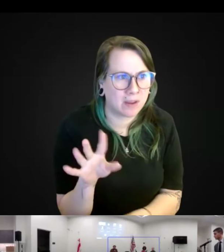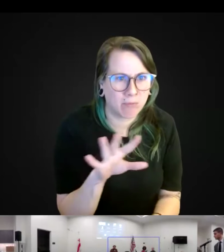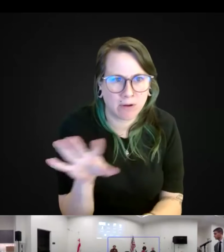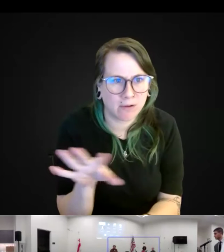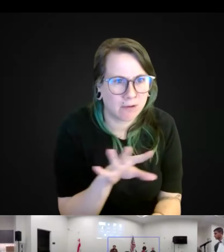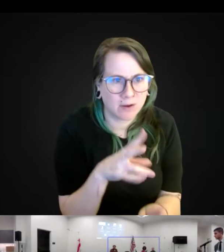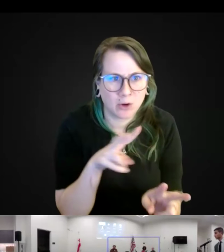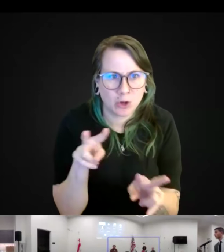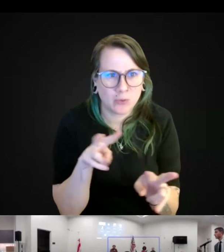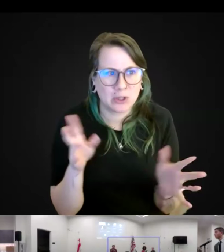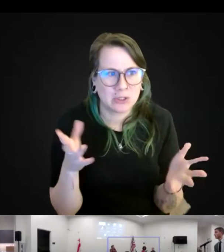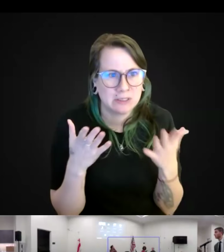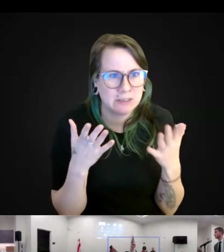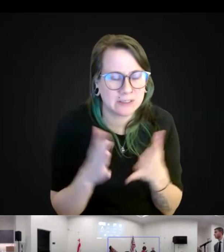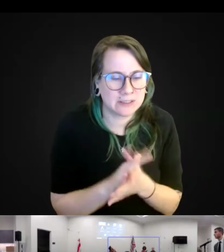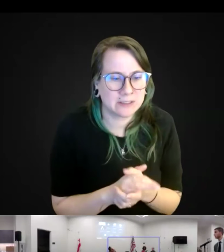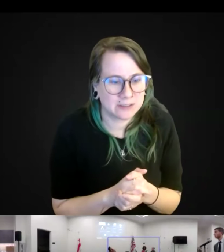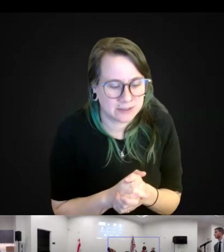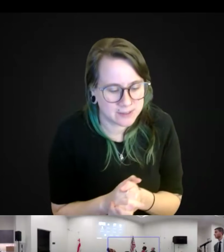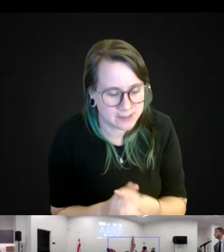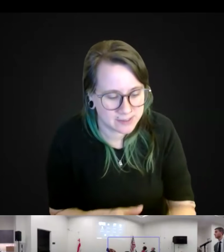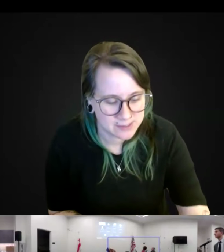way? Or am I?